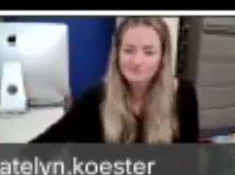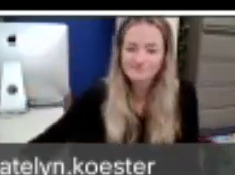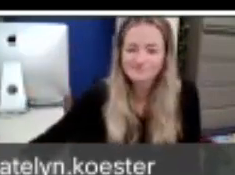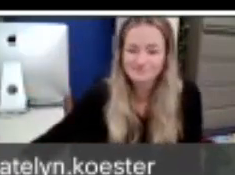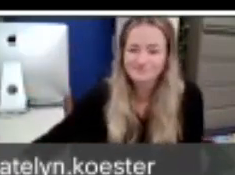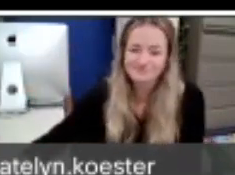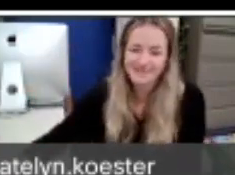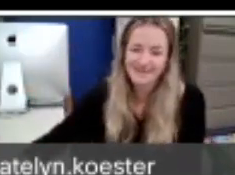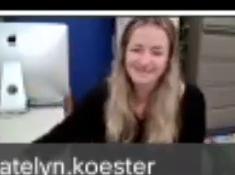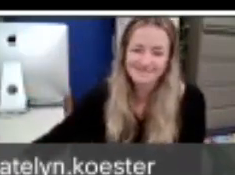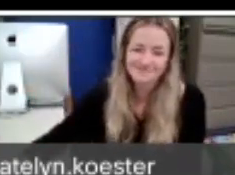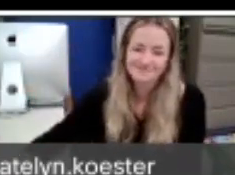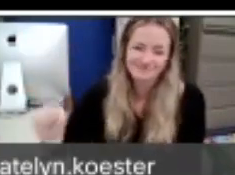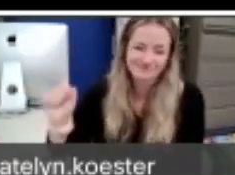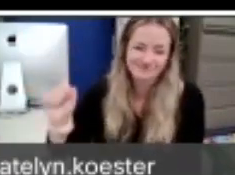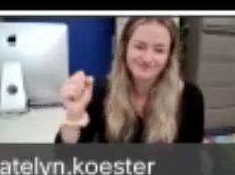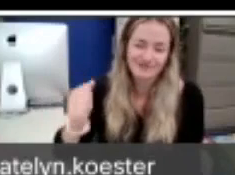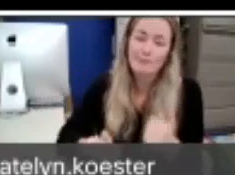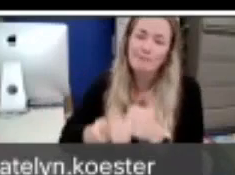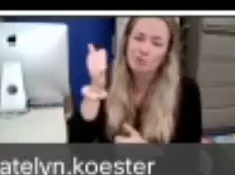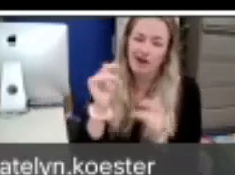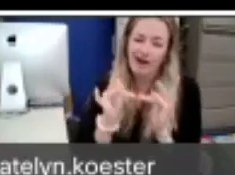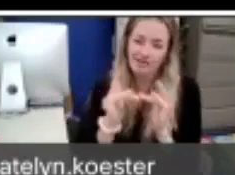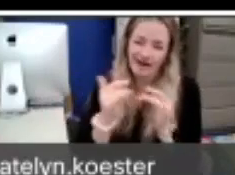move on, you know, to level 2, so on and so forth.